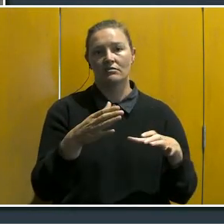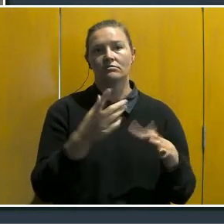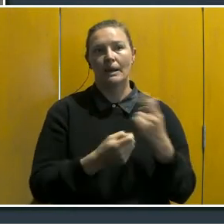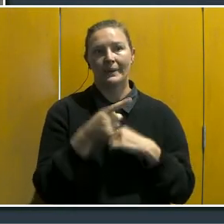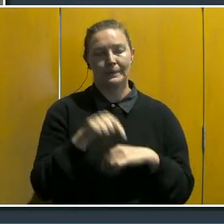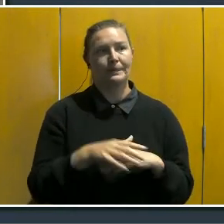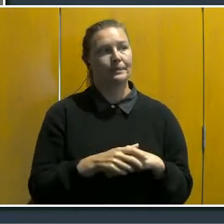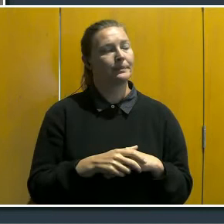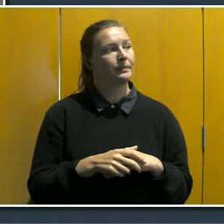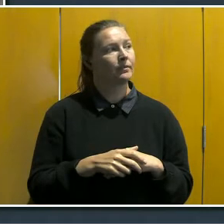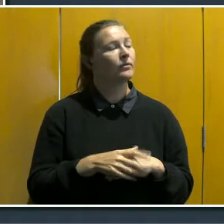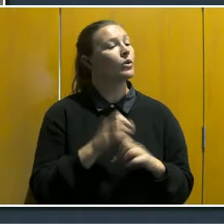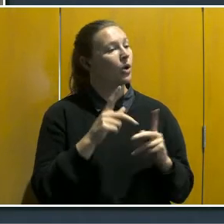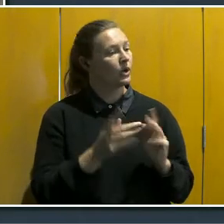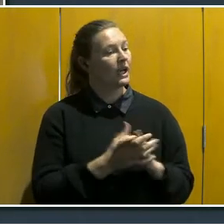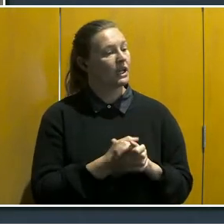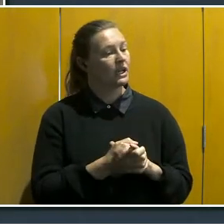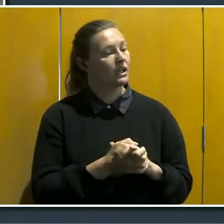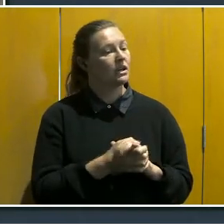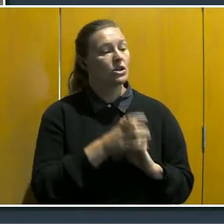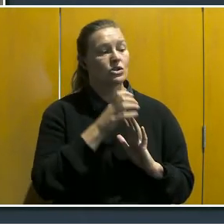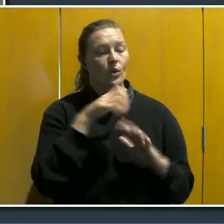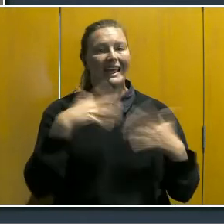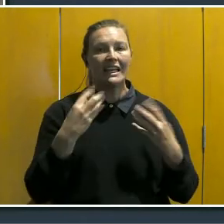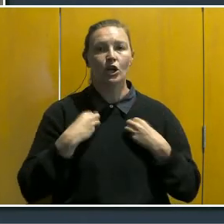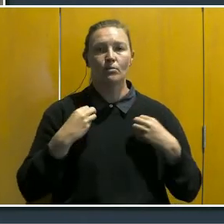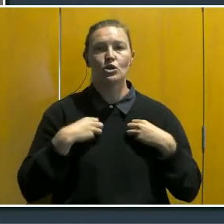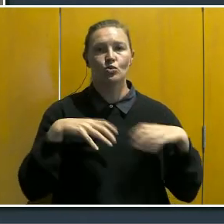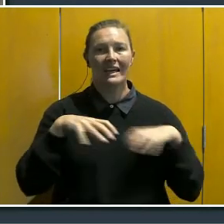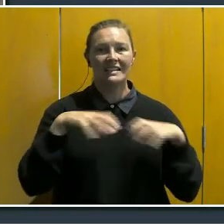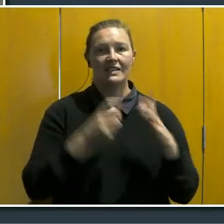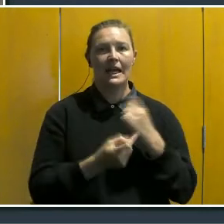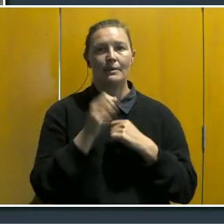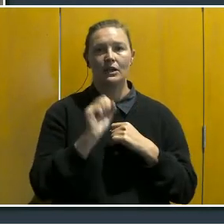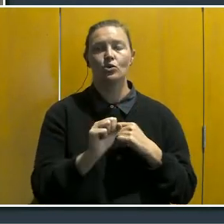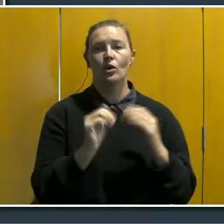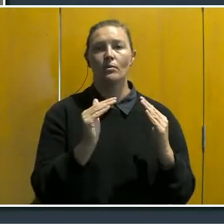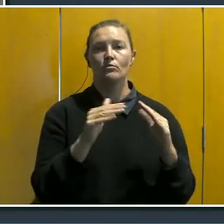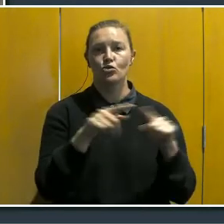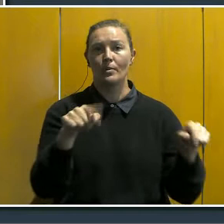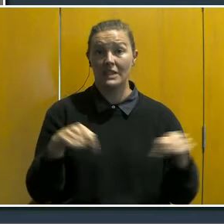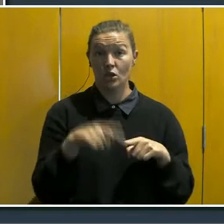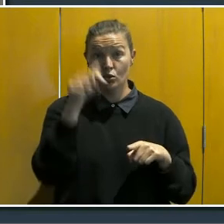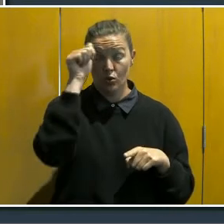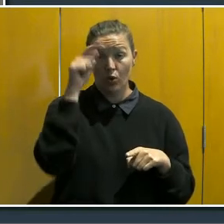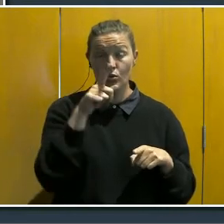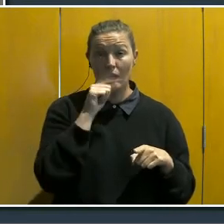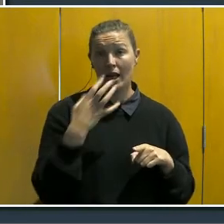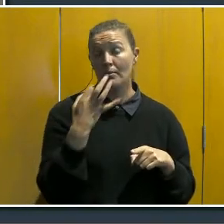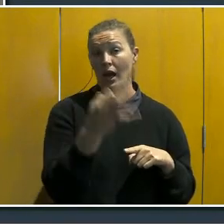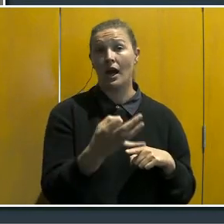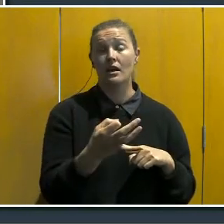in terms of if there's any commercial activity undertaken on your property, then you're able to